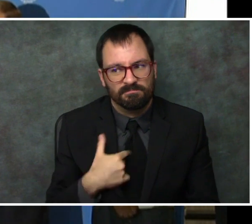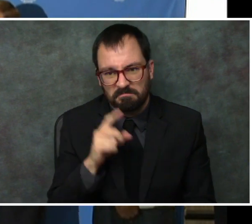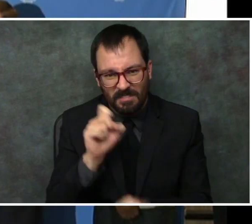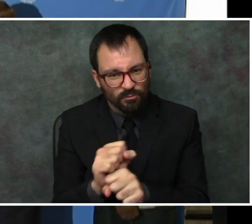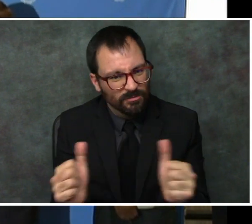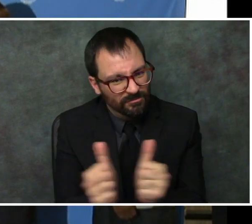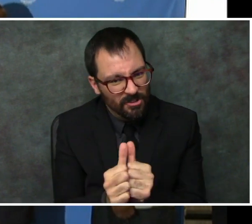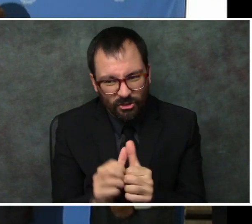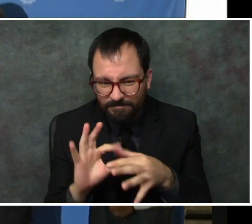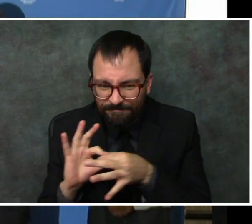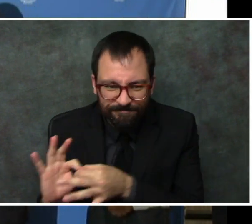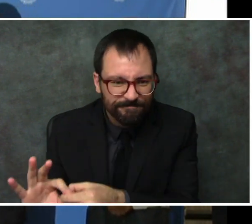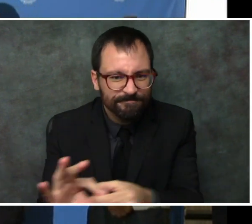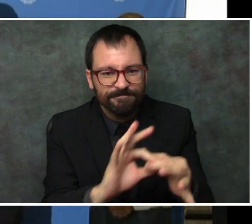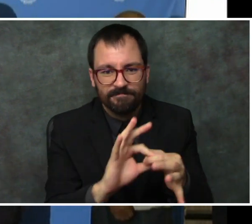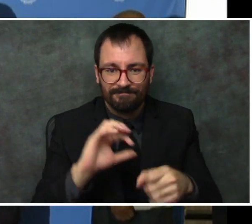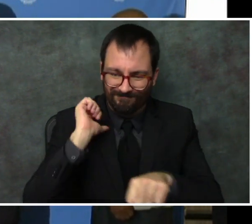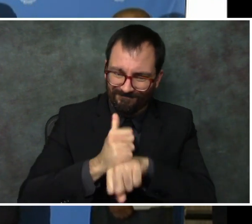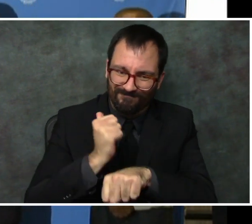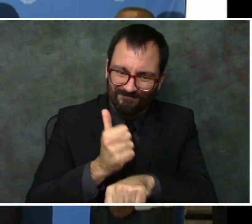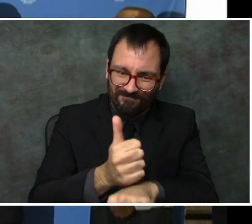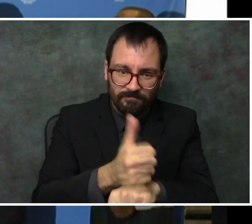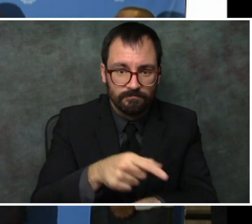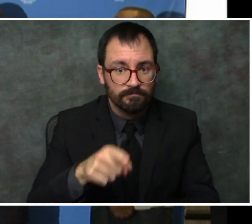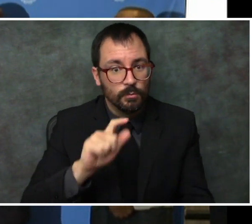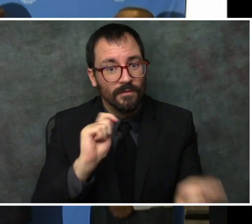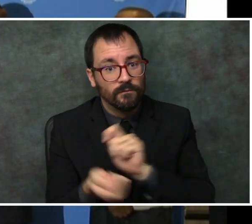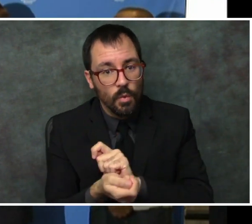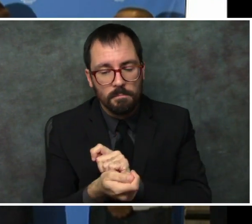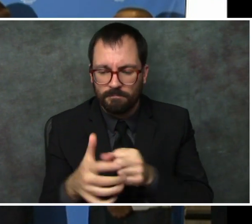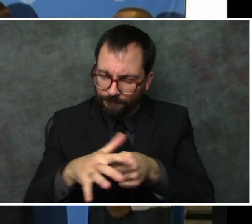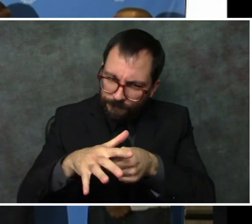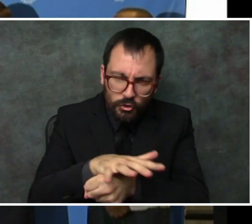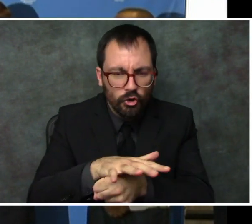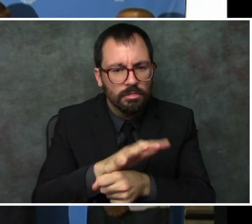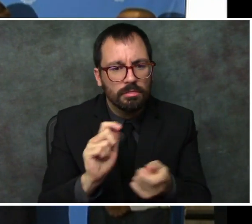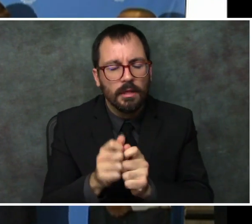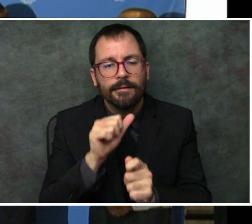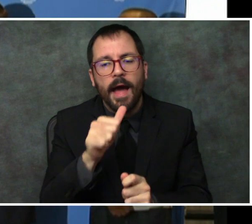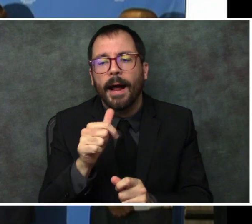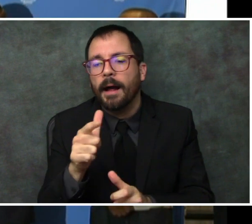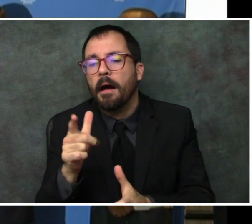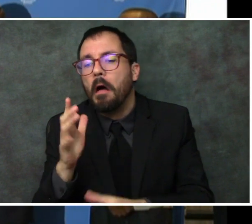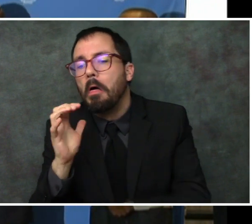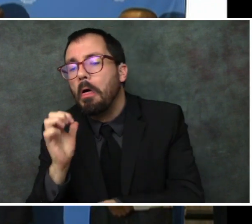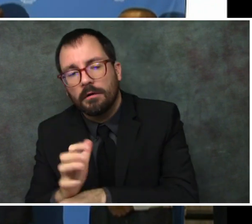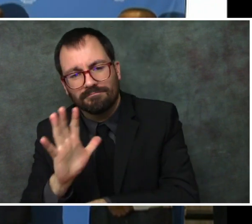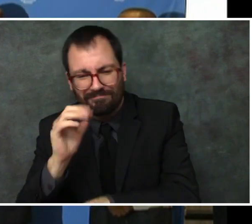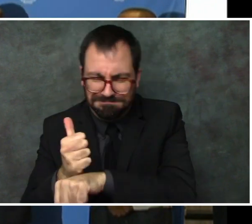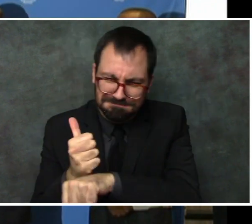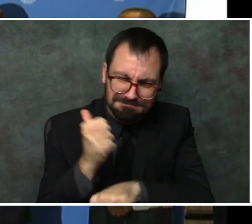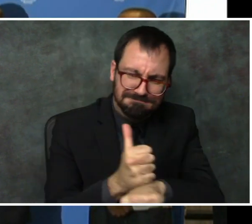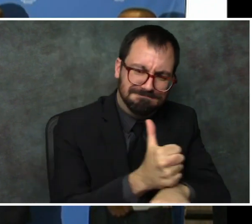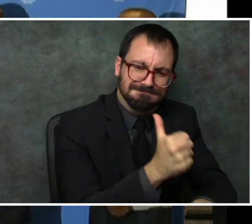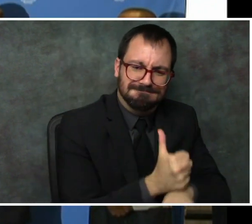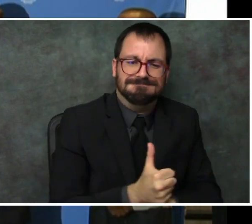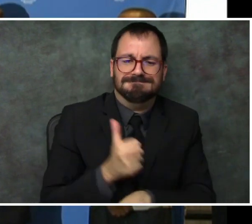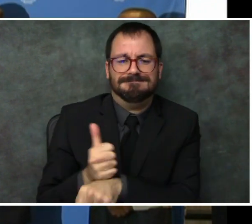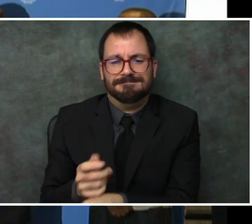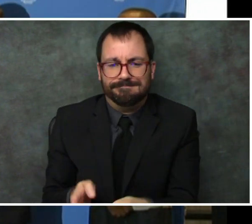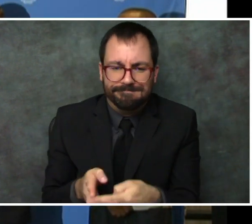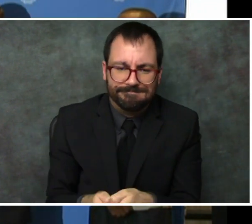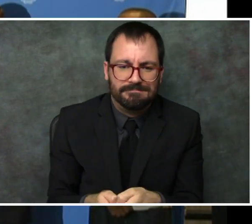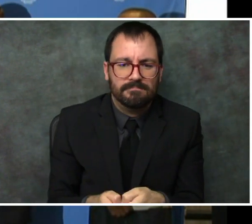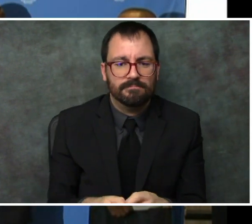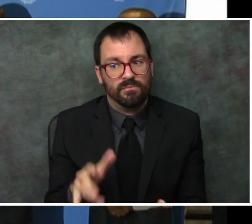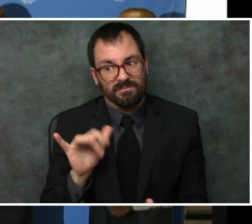in full and again commit to the ongoing work necessary to ensure that they achieve